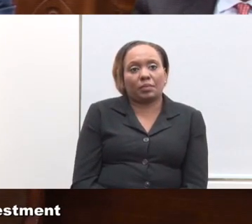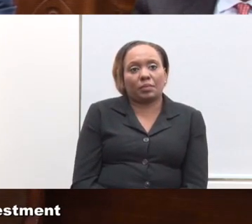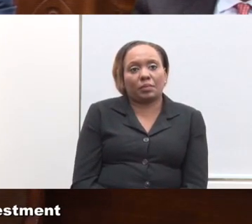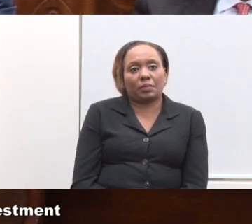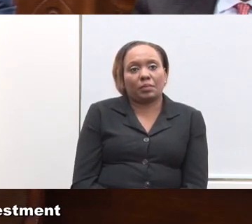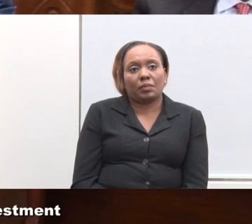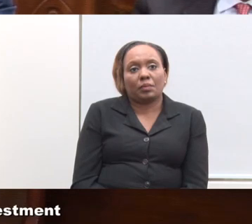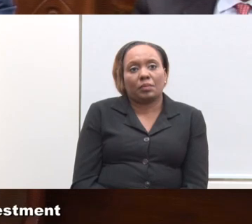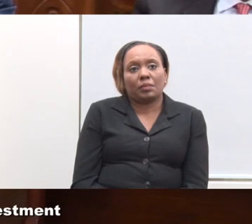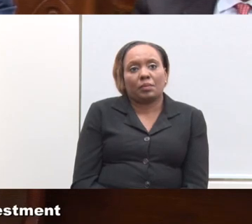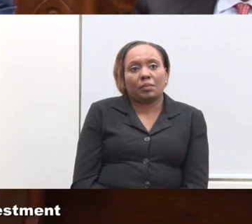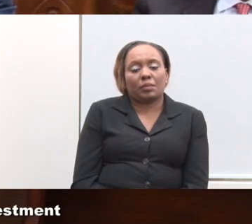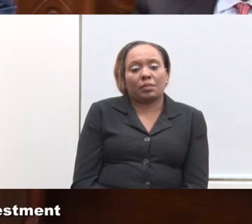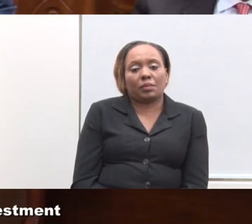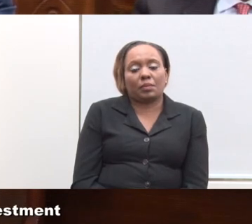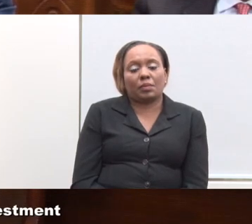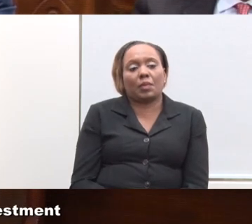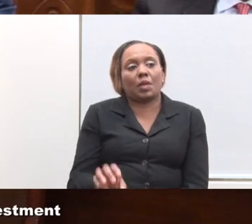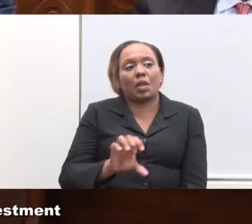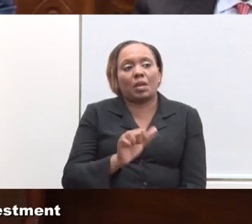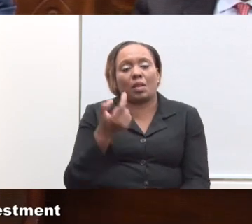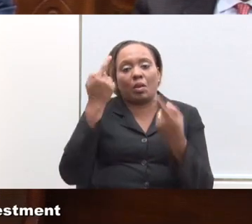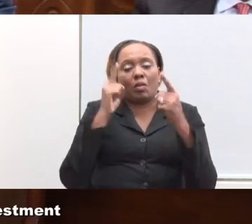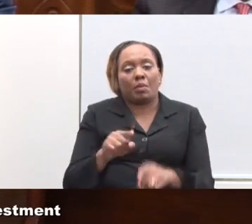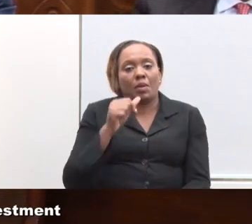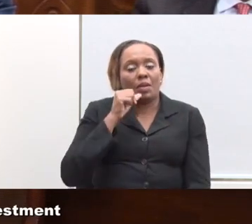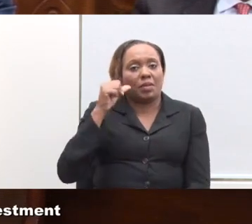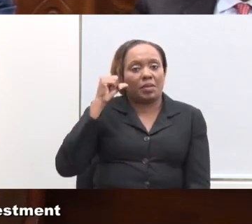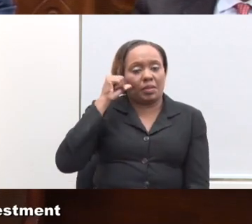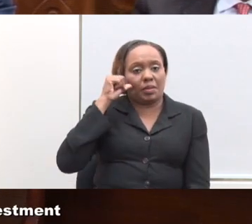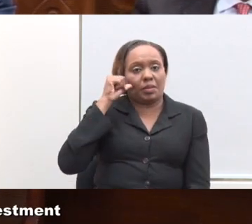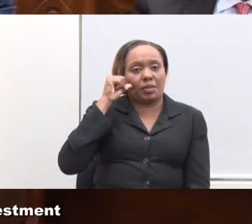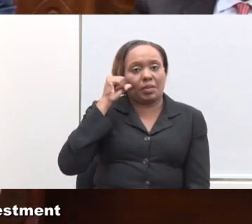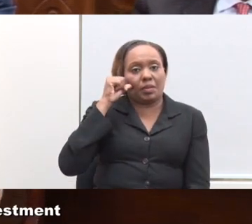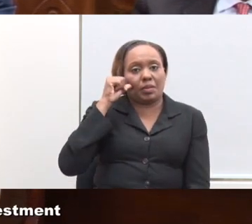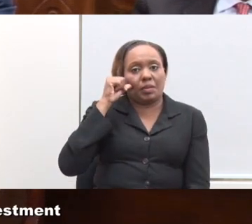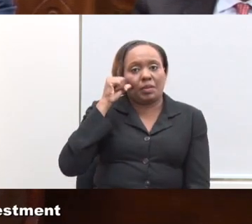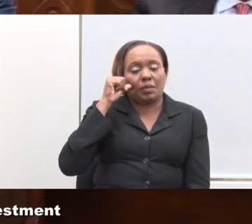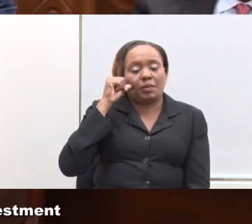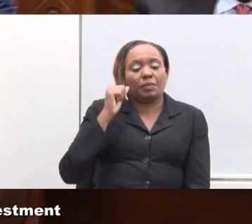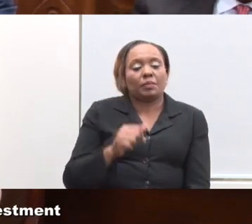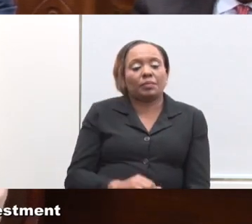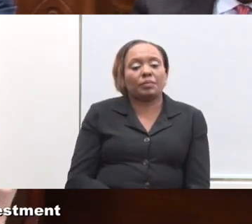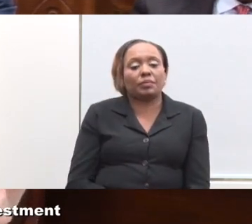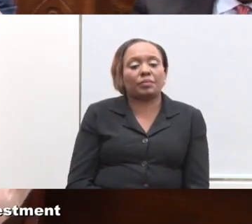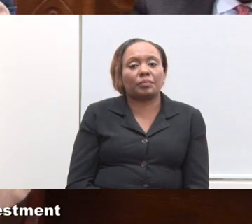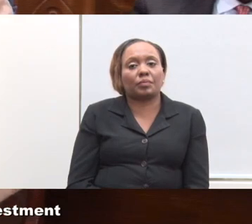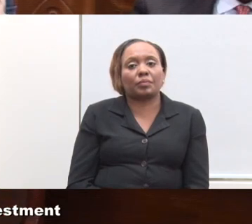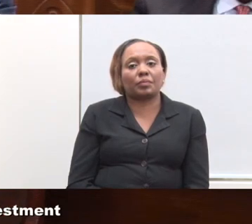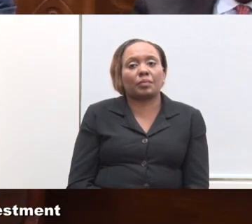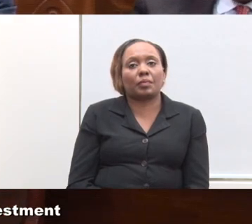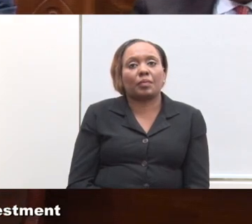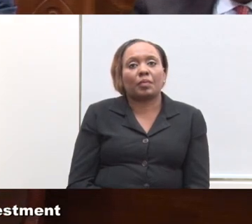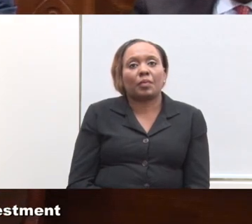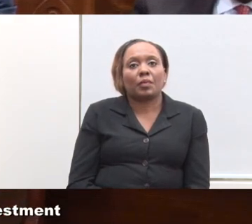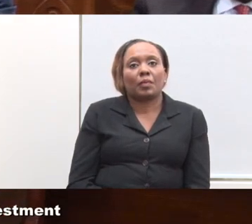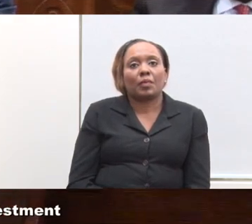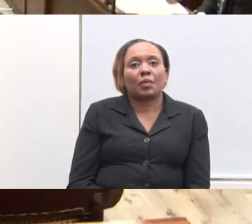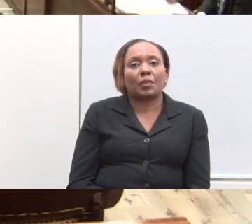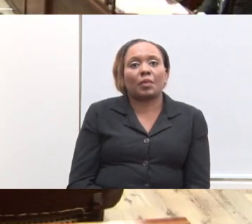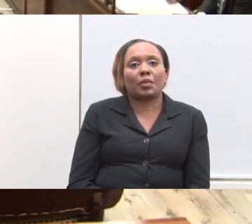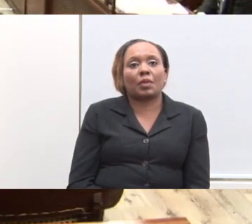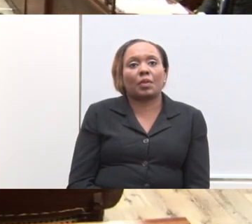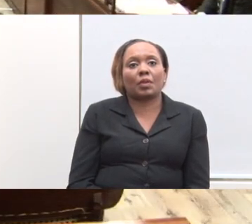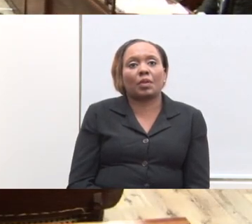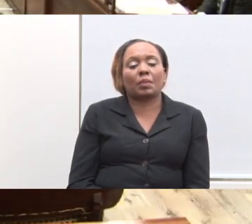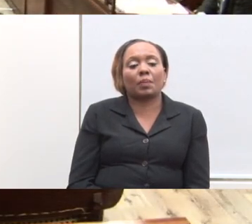Insurance Board agreed to yesterday, that it has relaxed the requirement to visit the employment exchange at Warren's so that